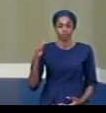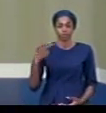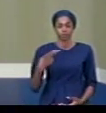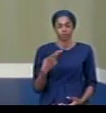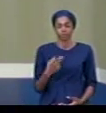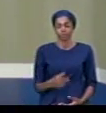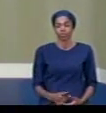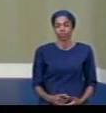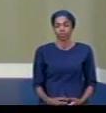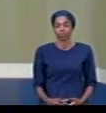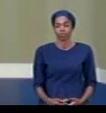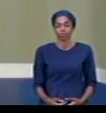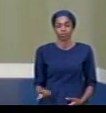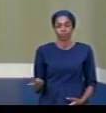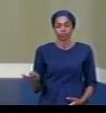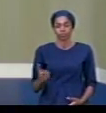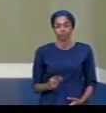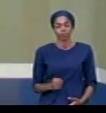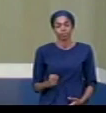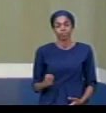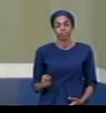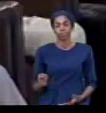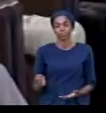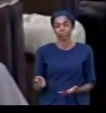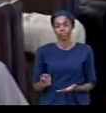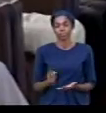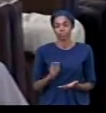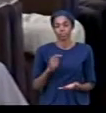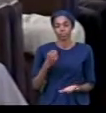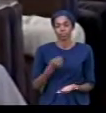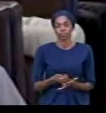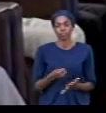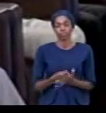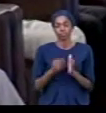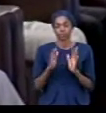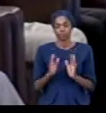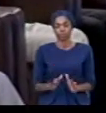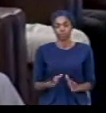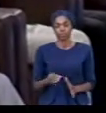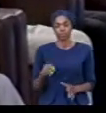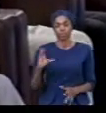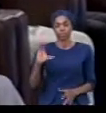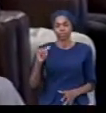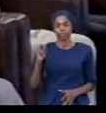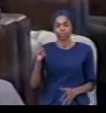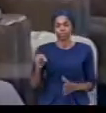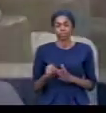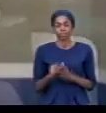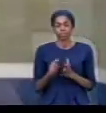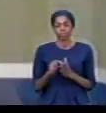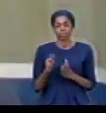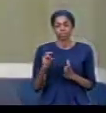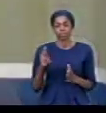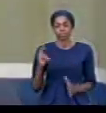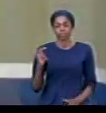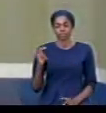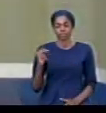Oyashawo, the treasurer Khan, Niger State. You are welcome in